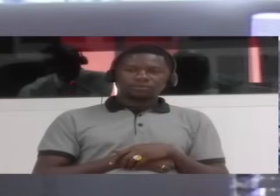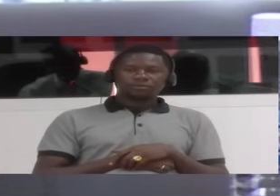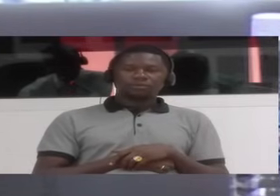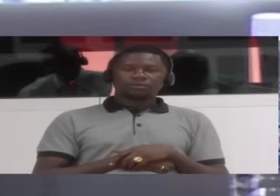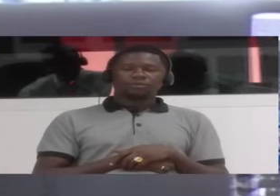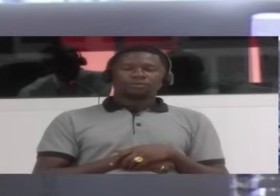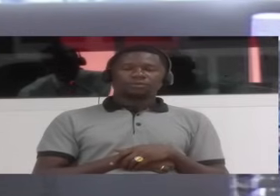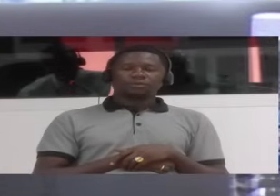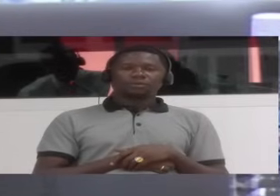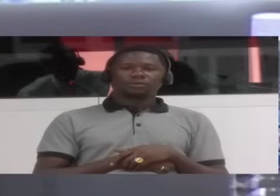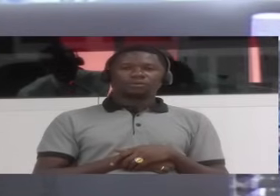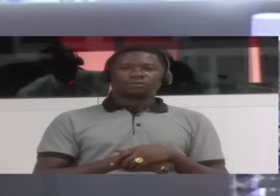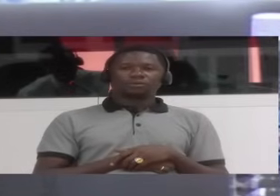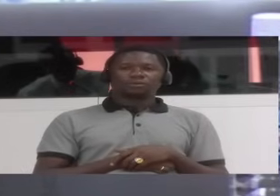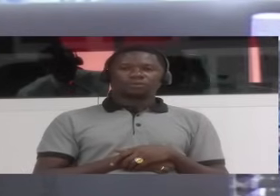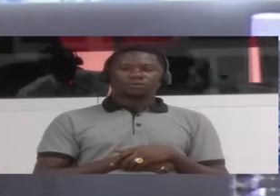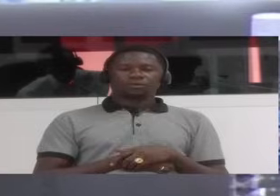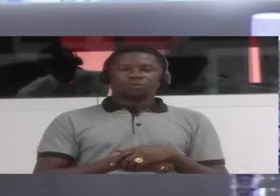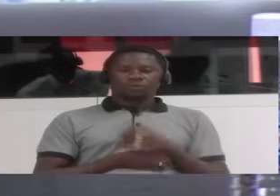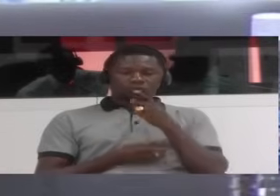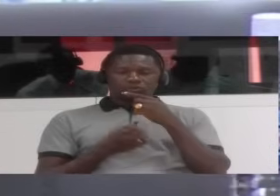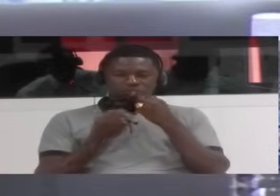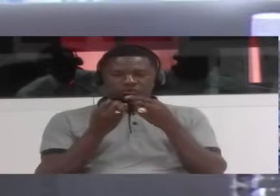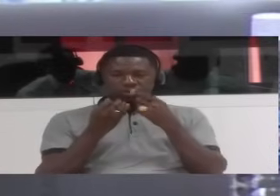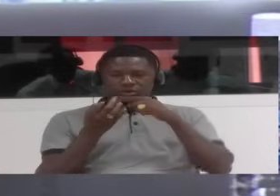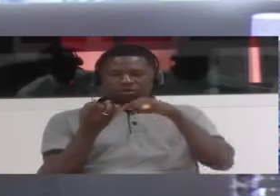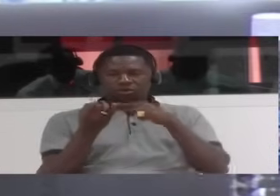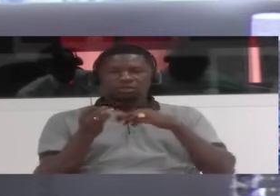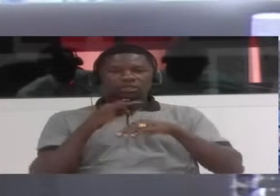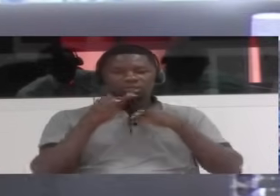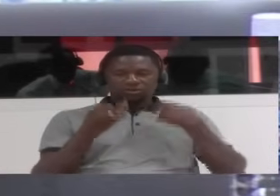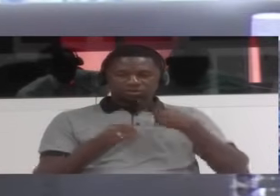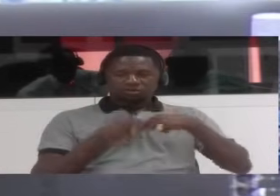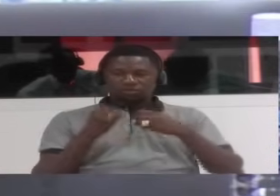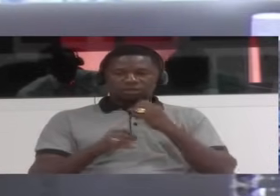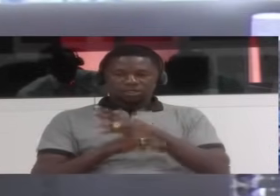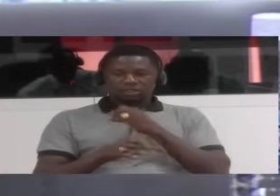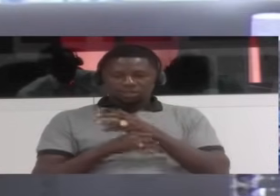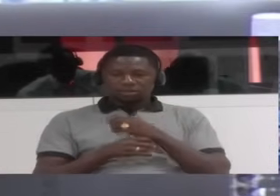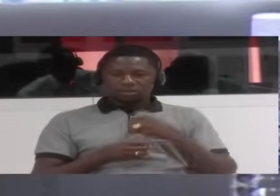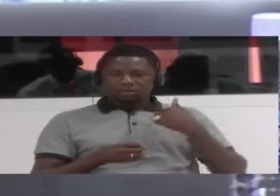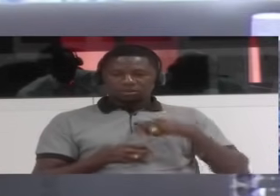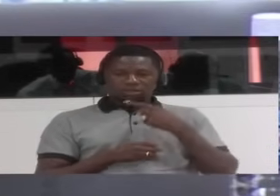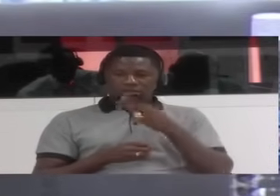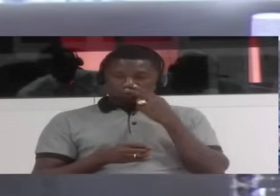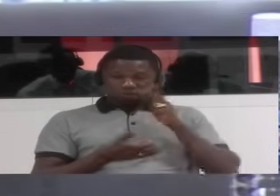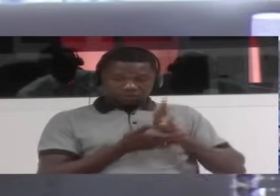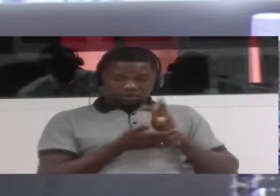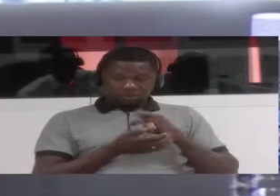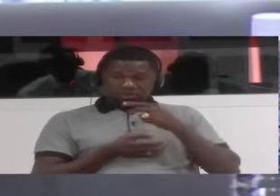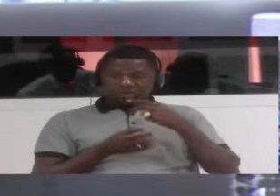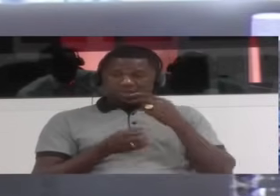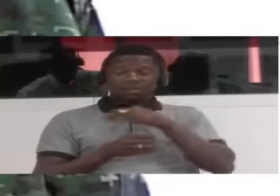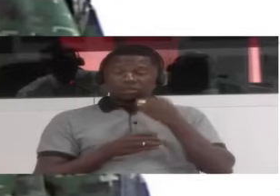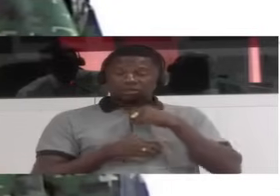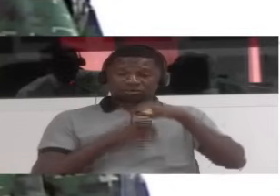Haruna Jame. You've talked about the killing of Ghanaians, and you witnessed the killing of over 30